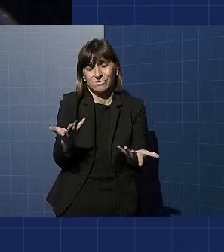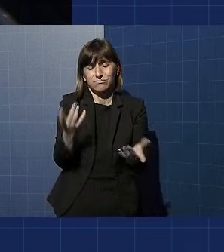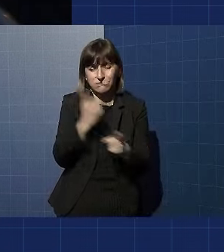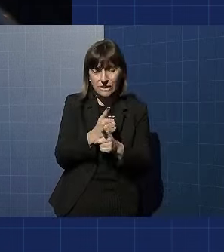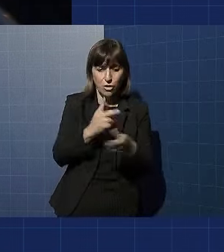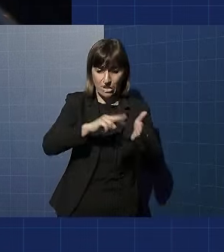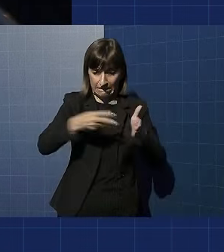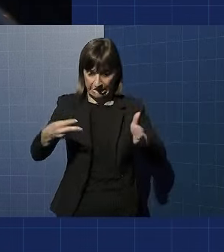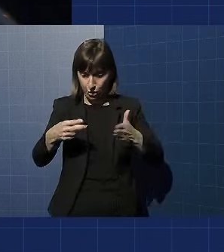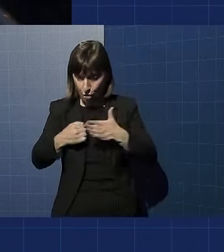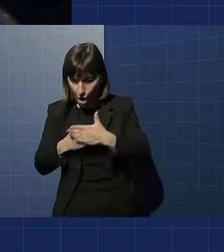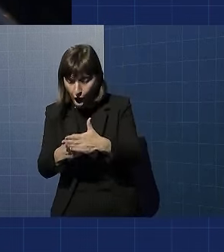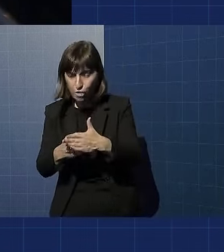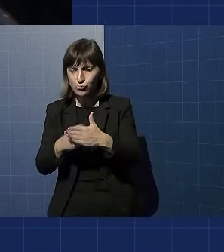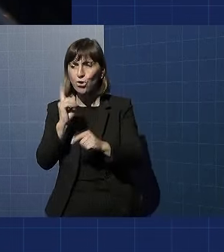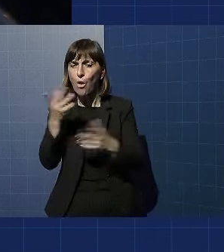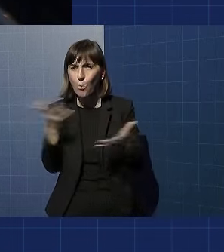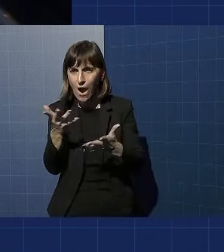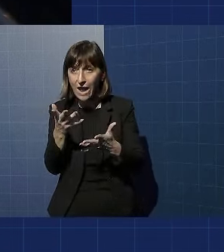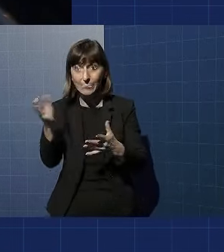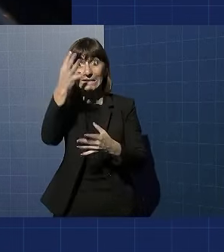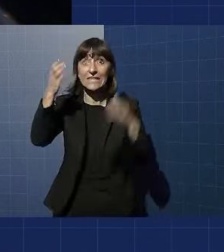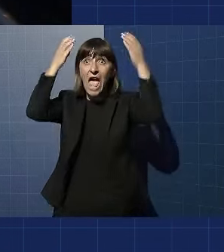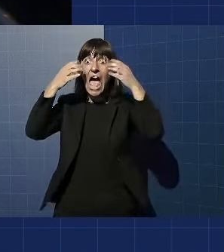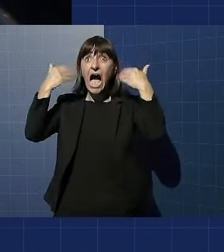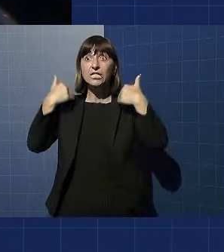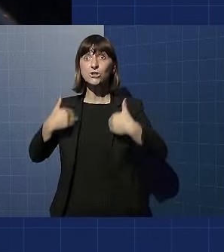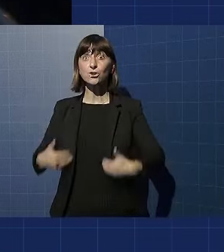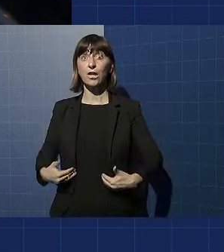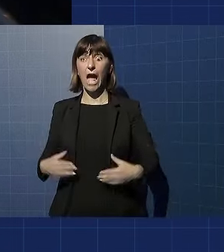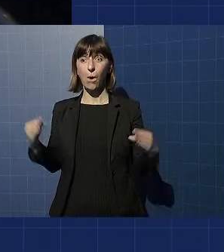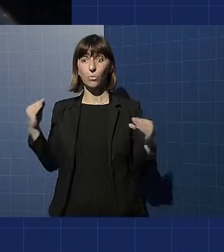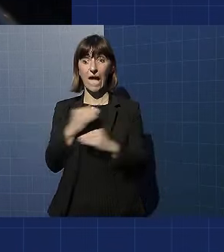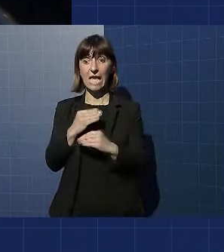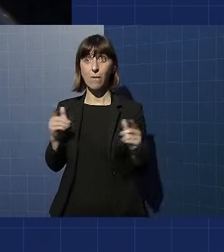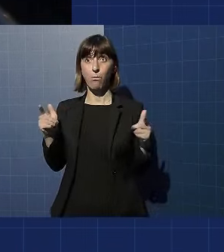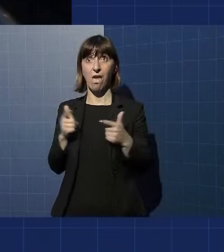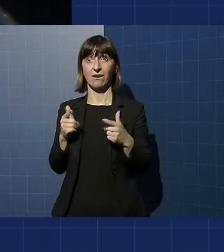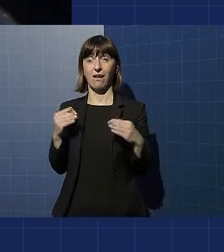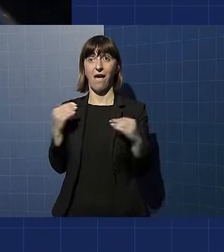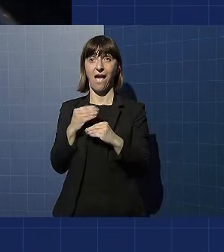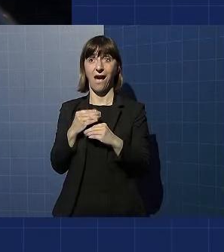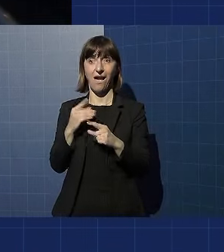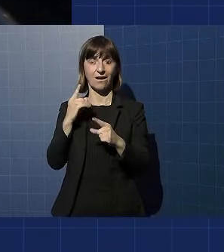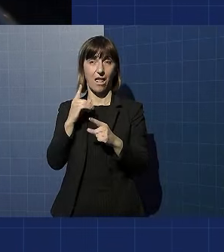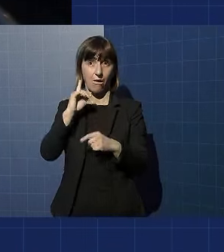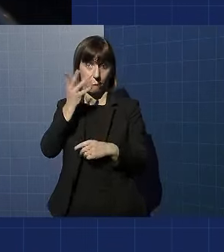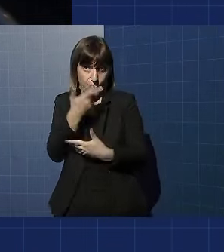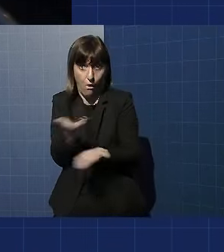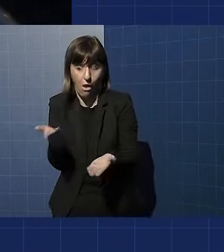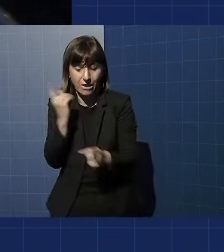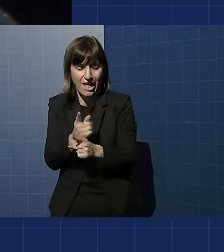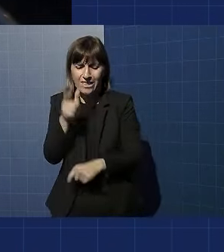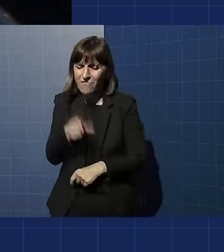still have some sort of medical supervision or support. You need to monitor them. What we have looked at